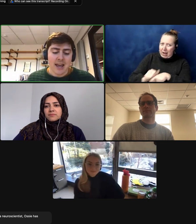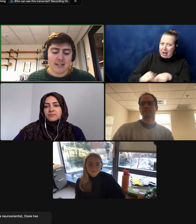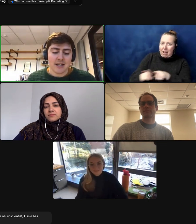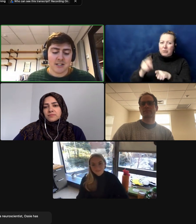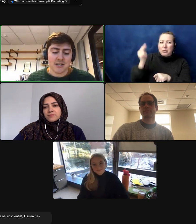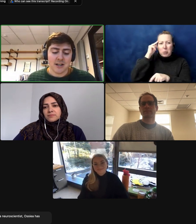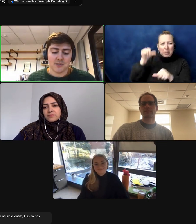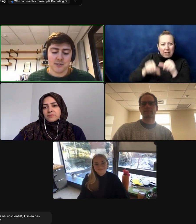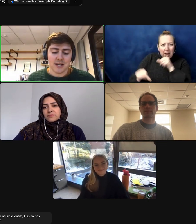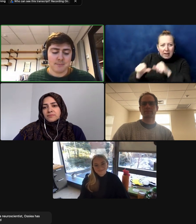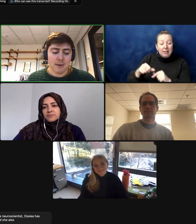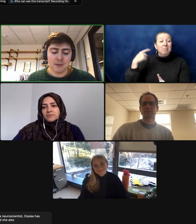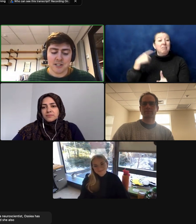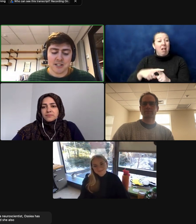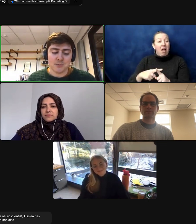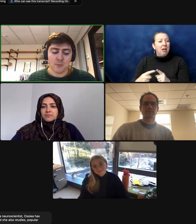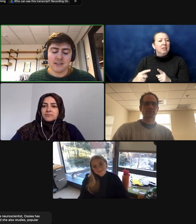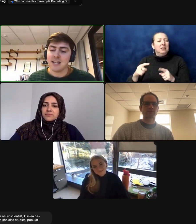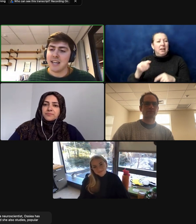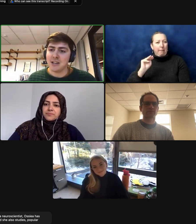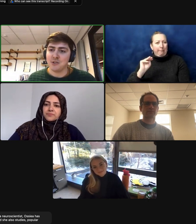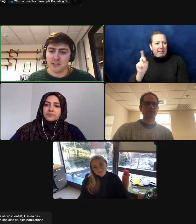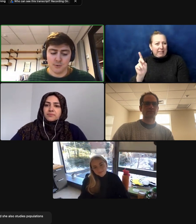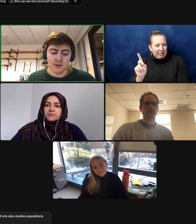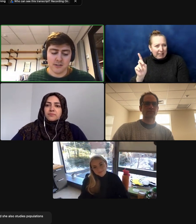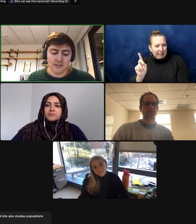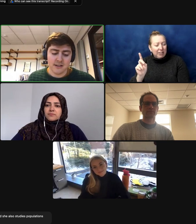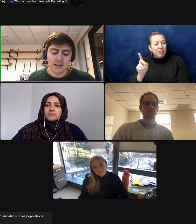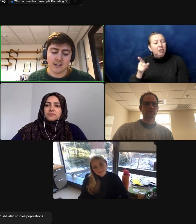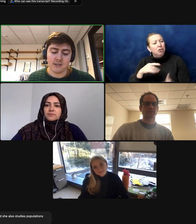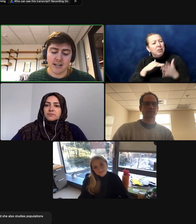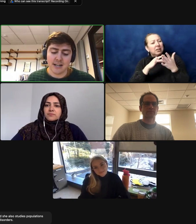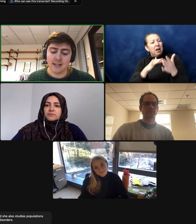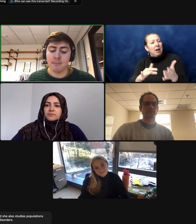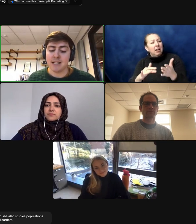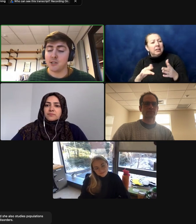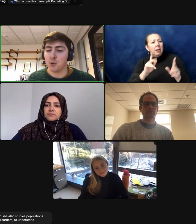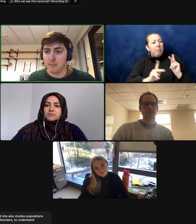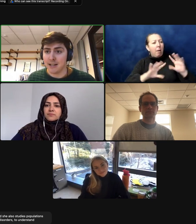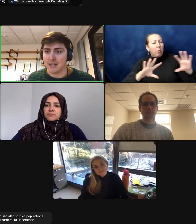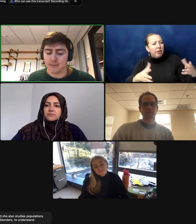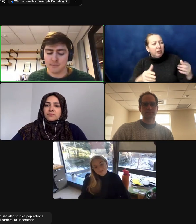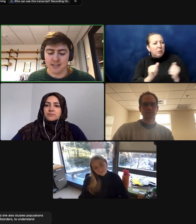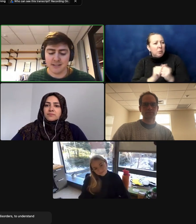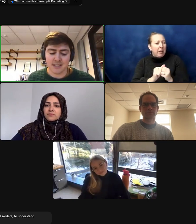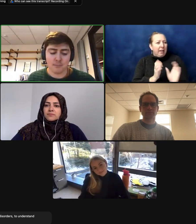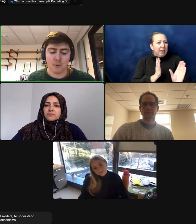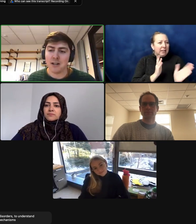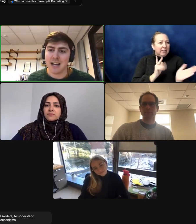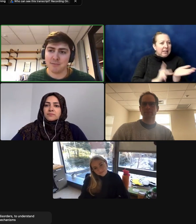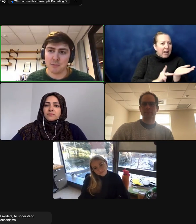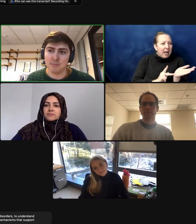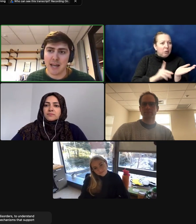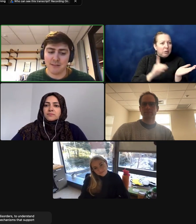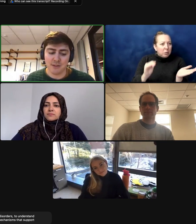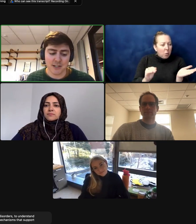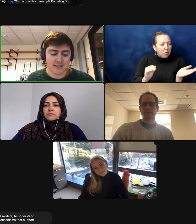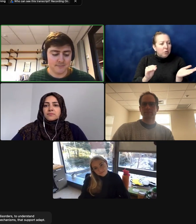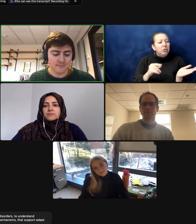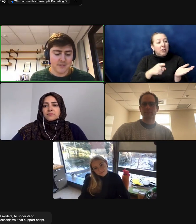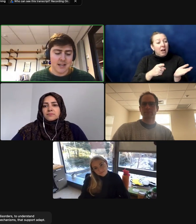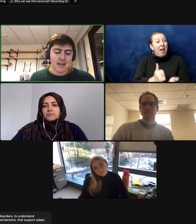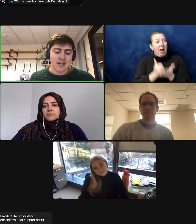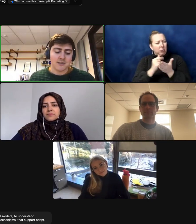MD, and she also studies populations with psychiatric disorders to understand compensatory mechanisms that support adaptive